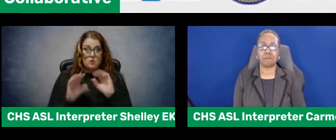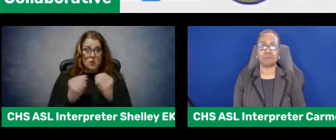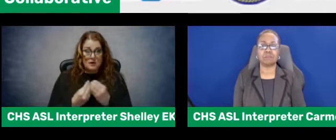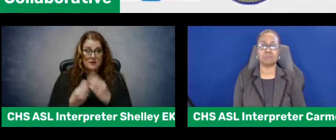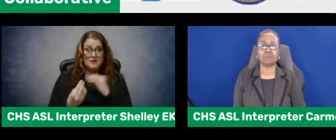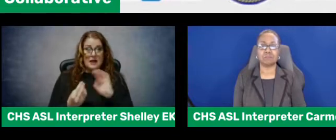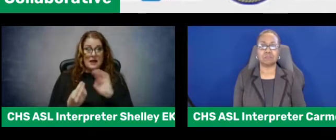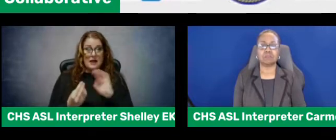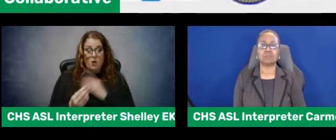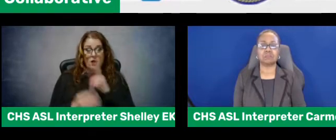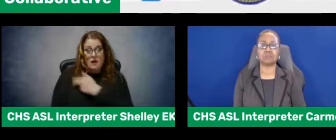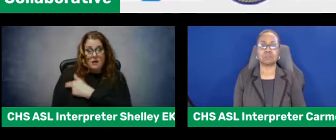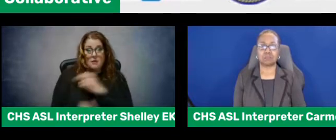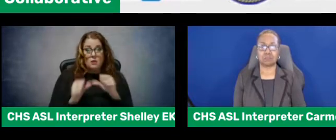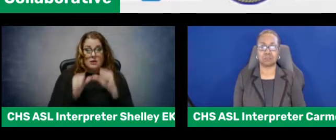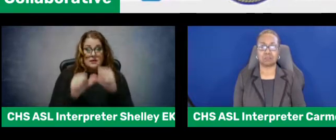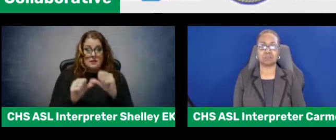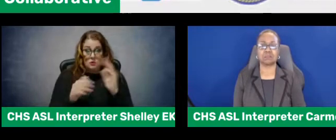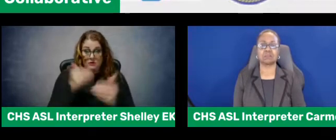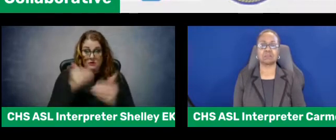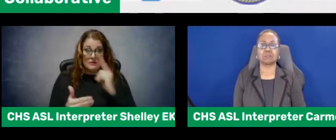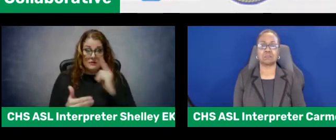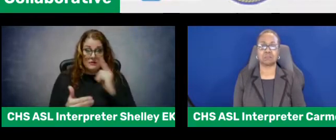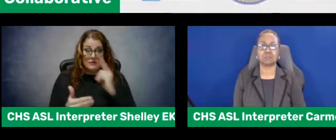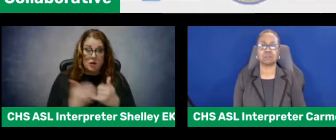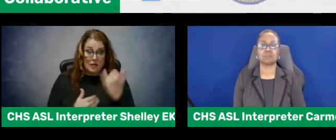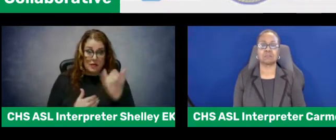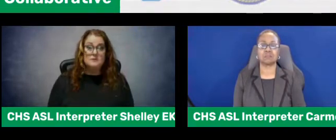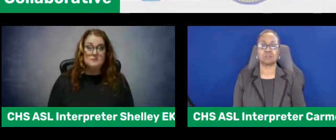as we continue to move forward with this project.